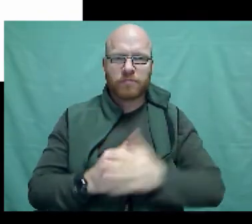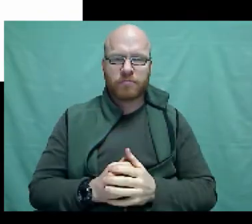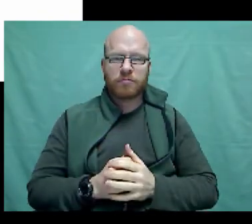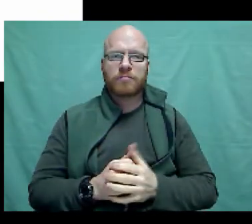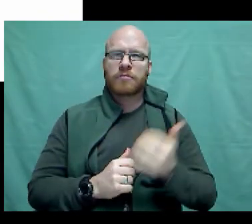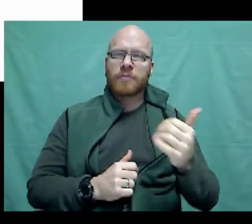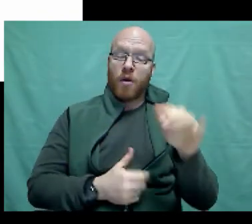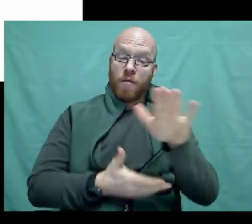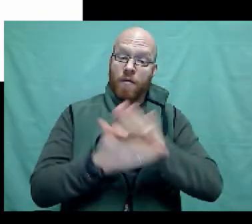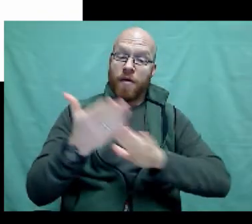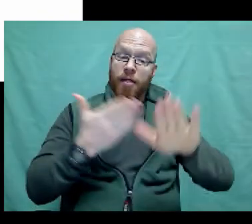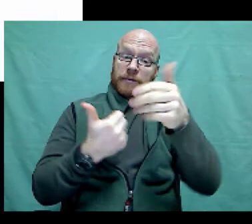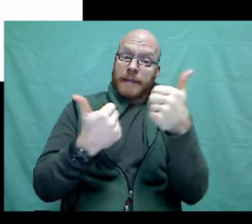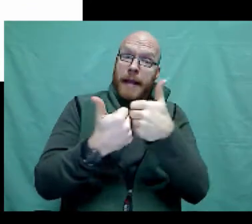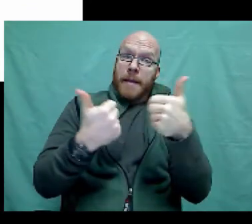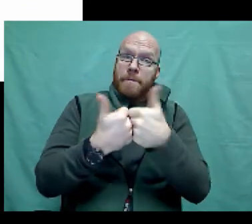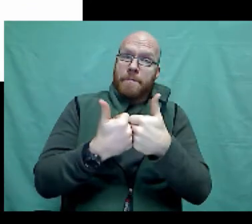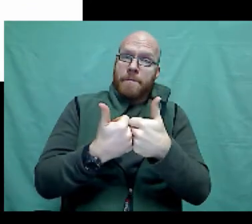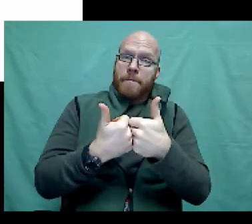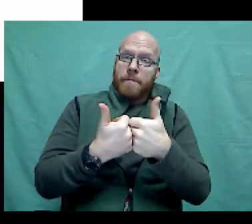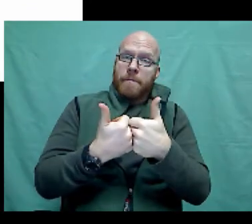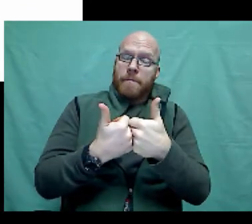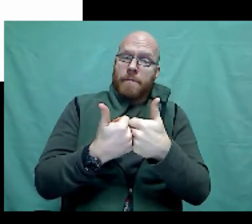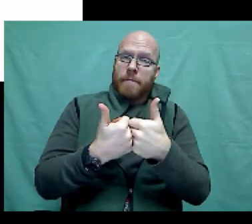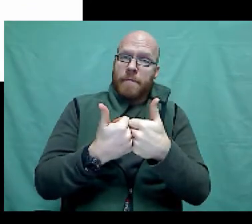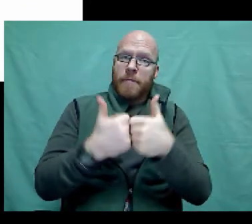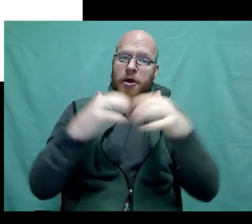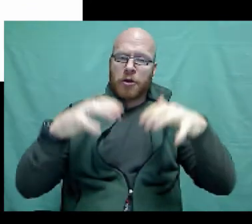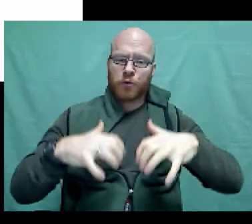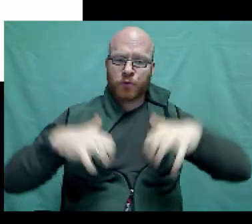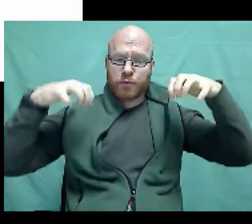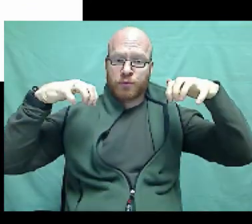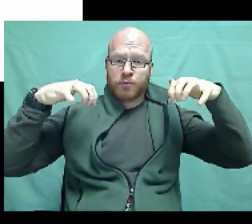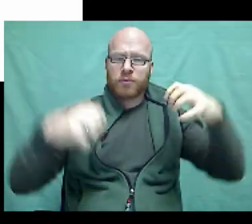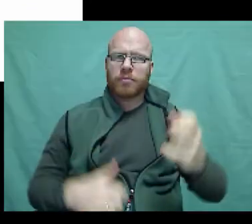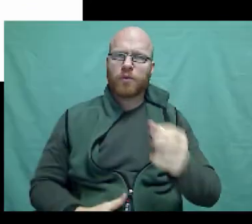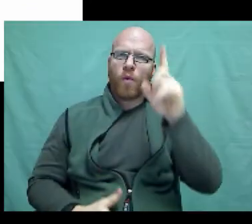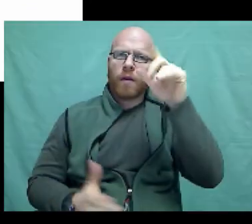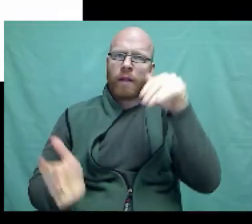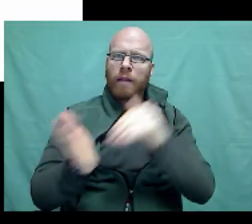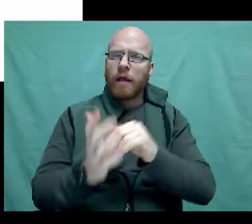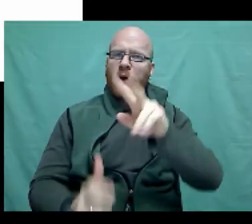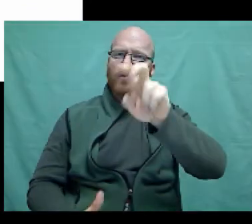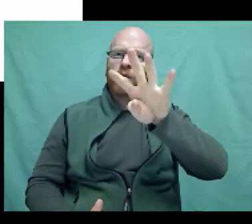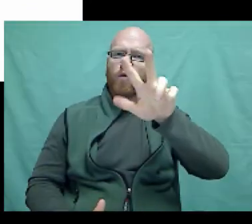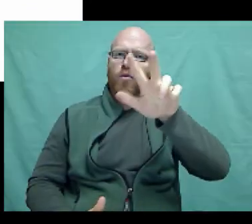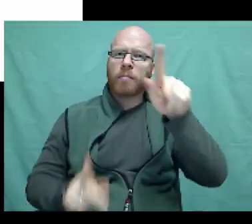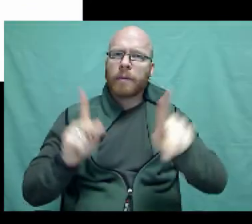matter. The college game is attended by people, and there are